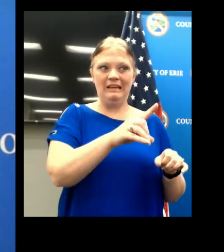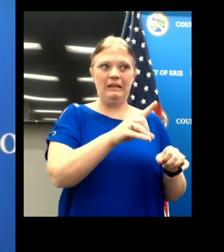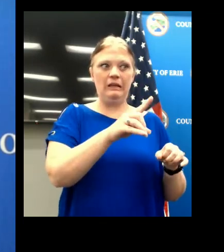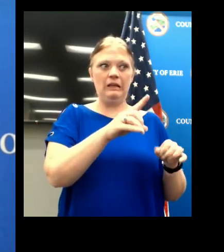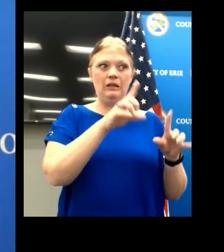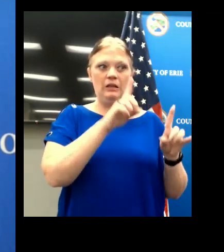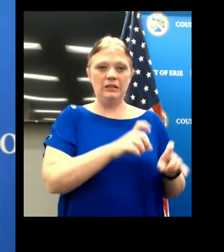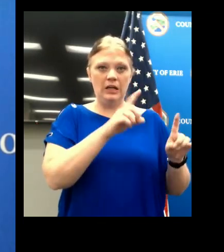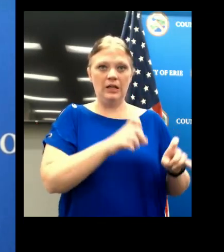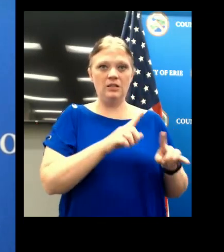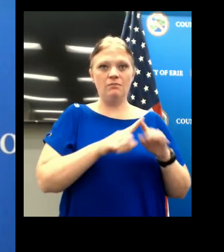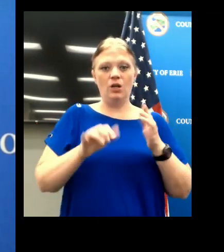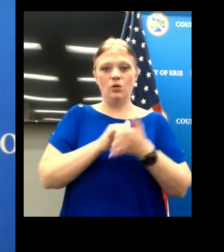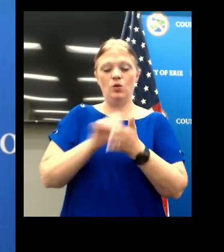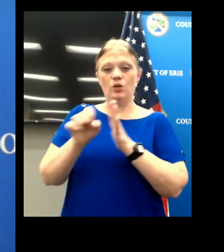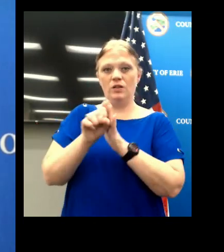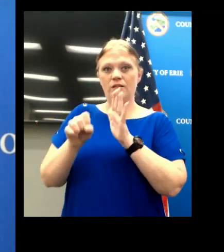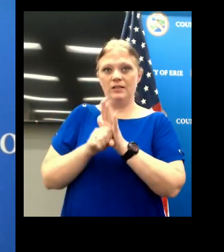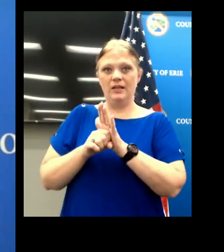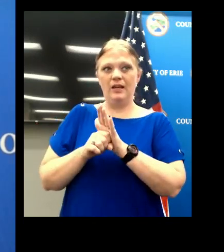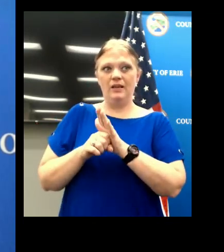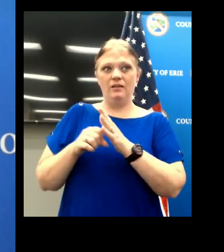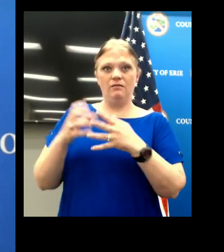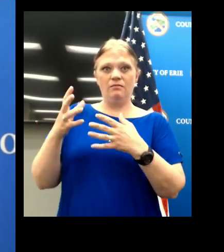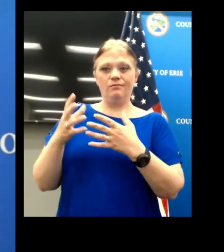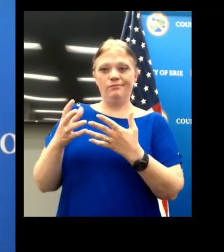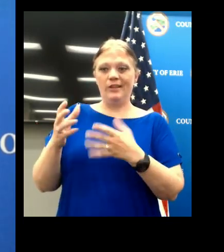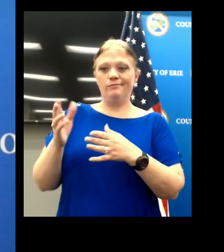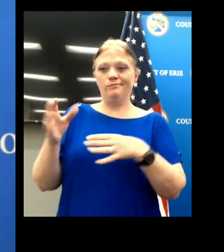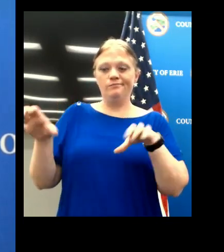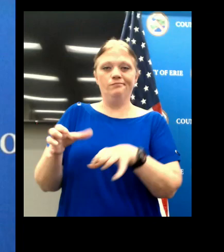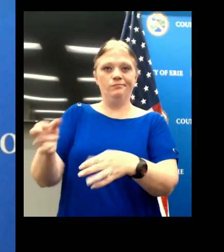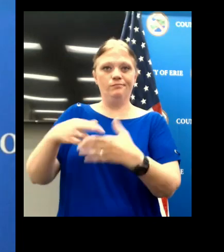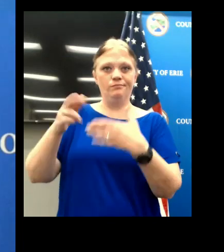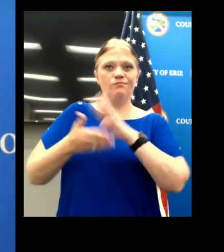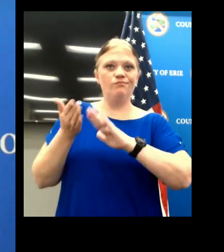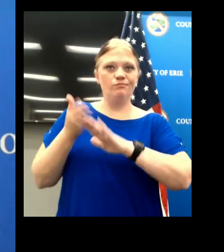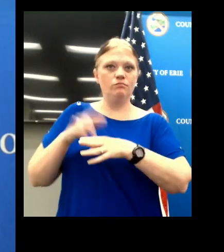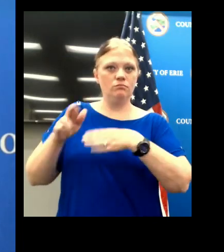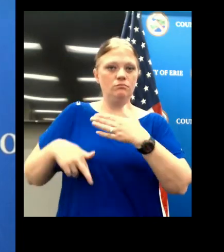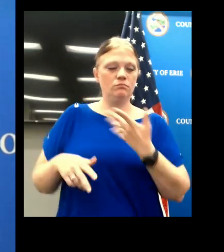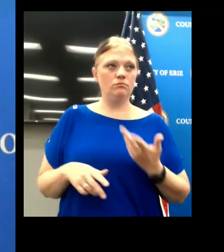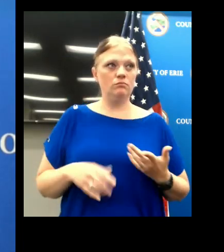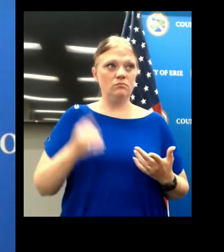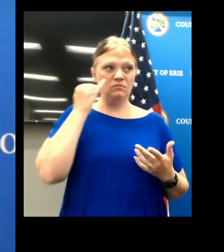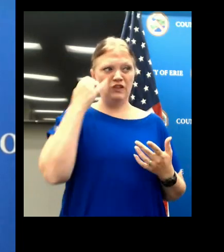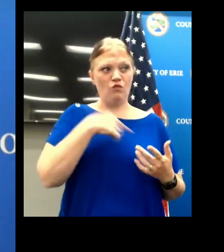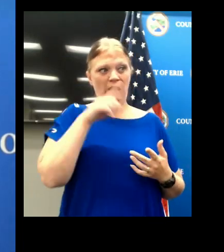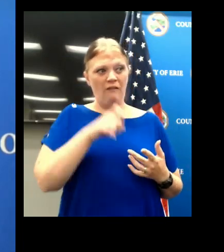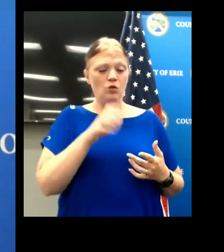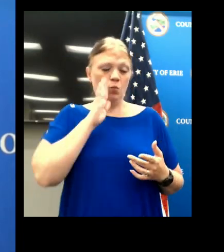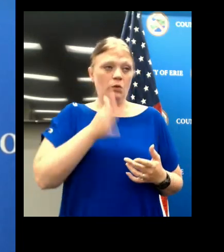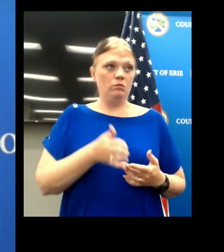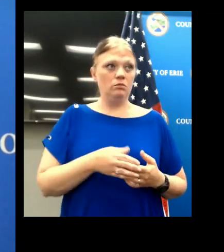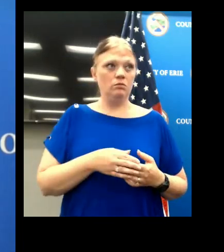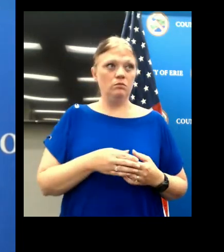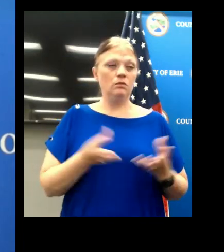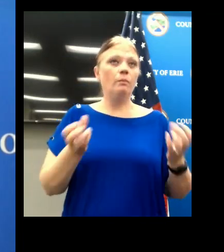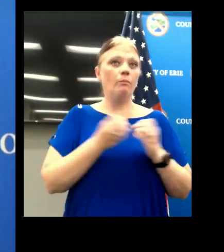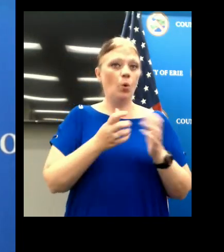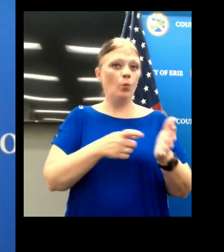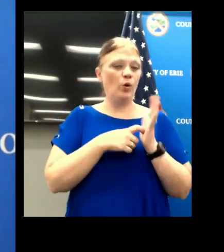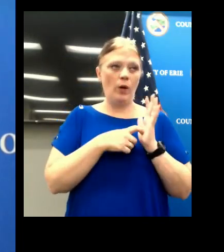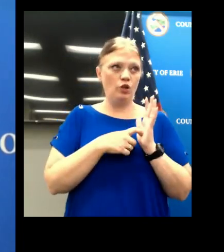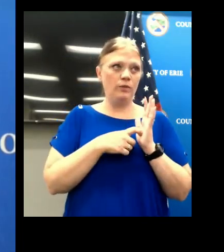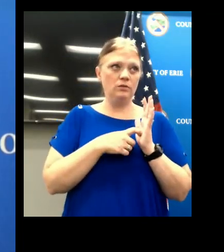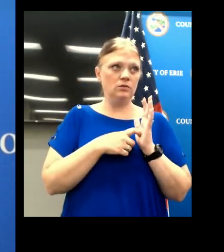analyzed by New York State at its lab in Albany. So if we had to do that, we would. There's going to be additional requirements. It's no